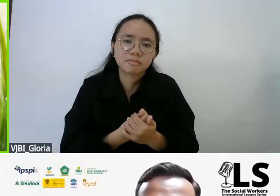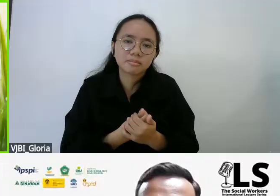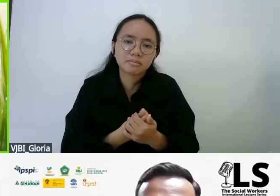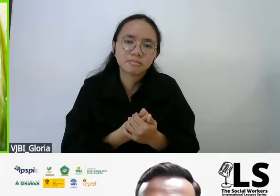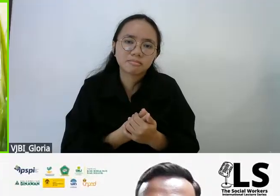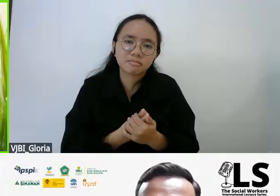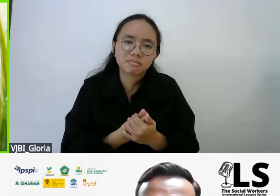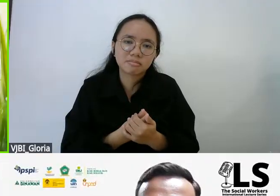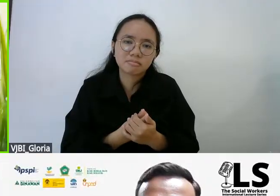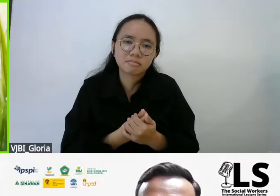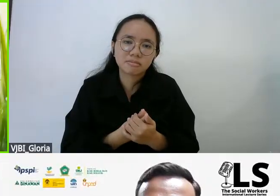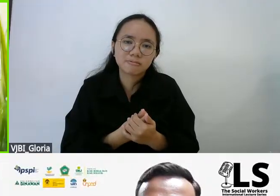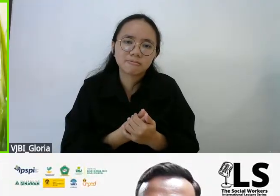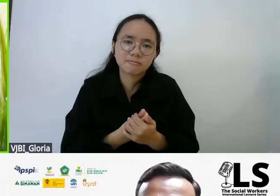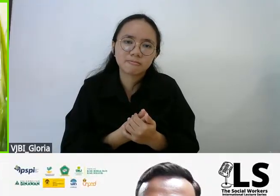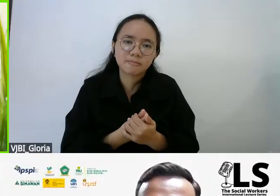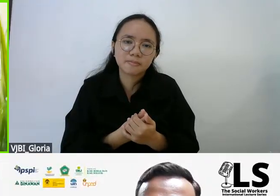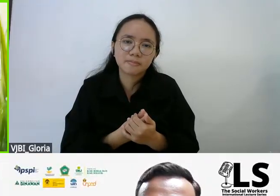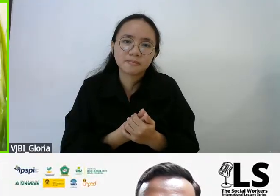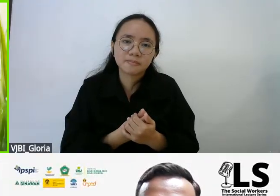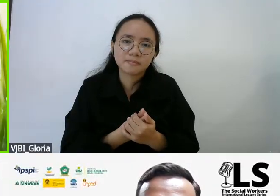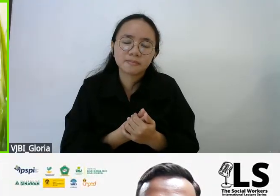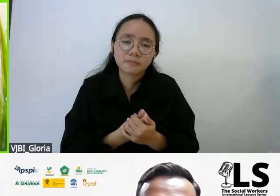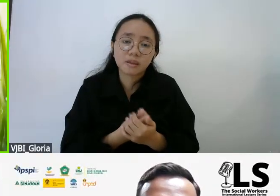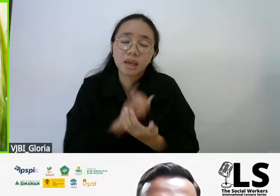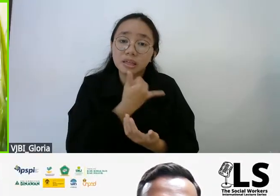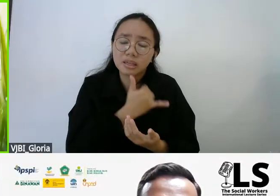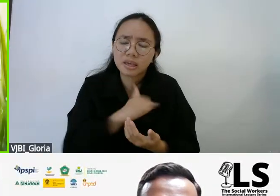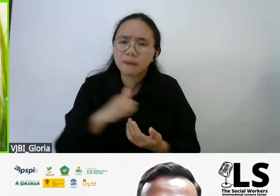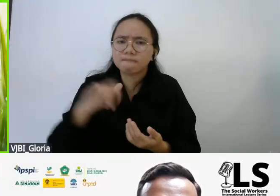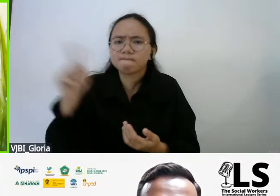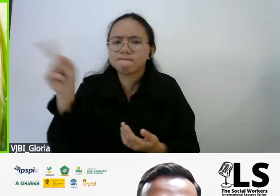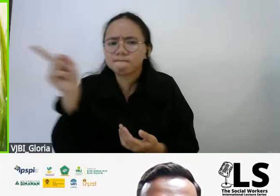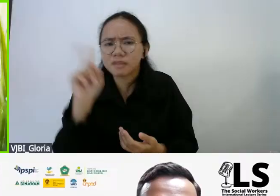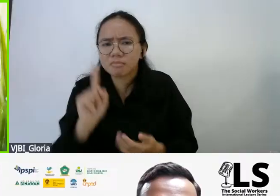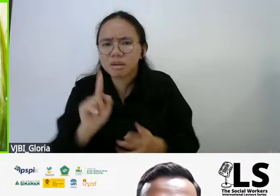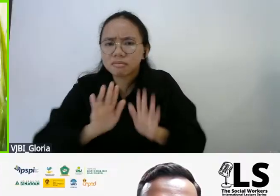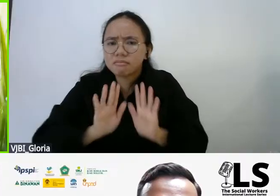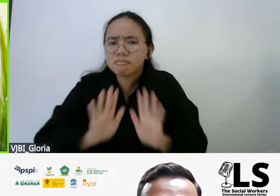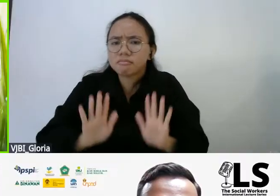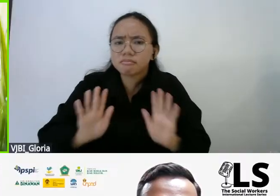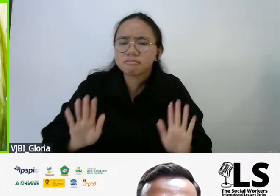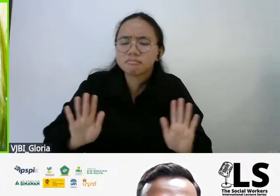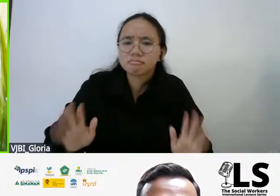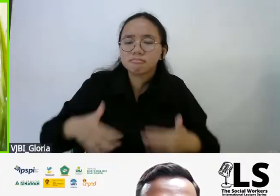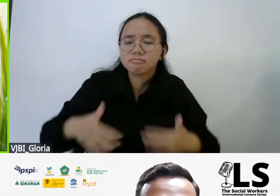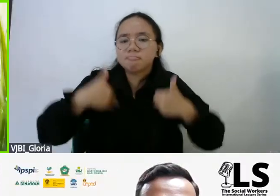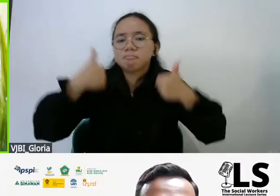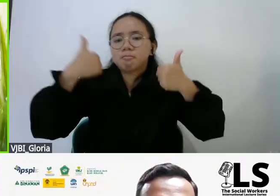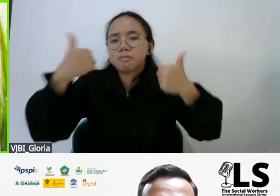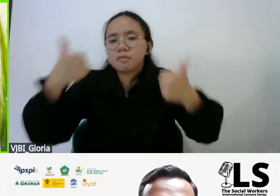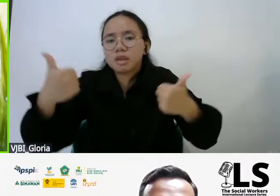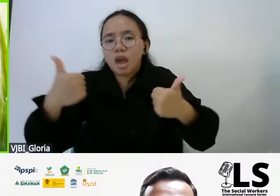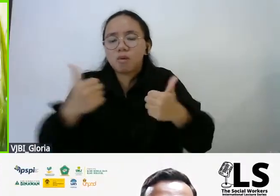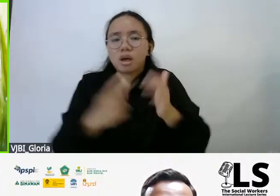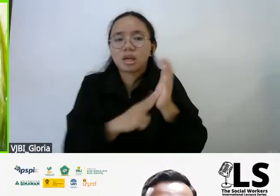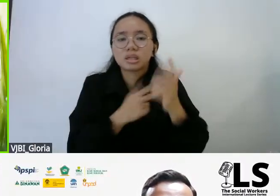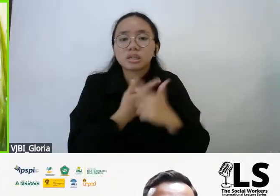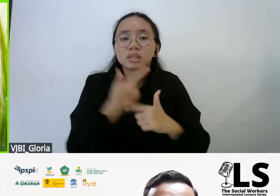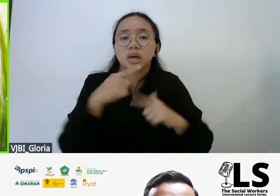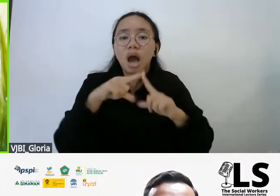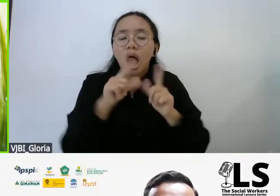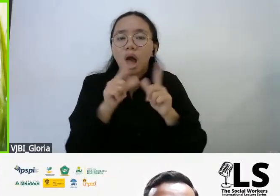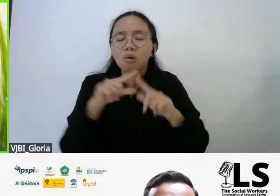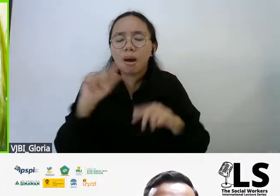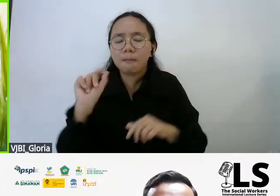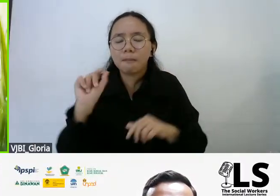saved countless people's lives or saved them from becoming disabled. And I talked to hundreds of